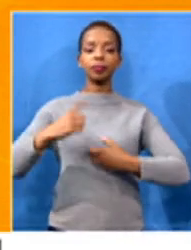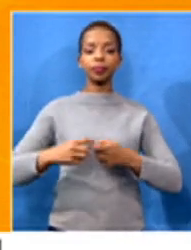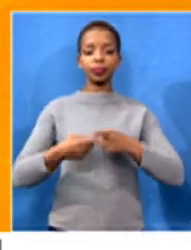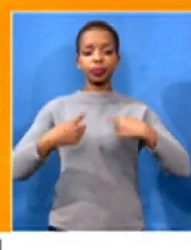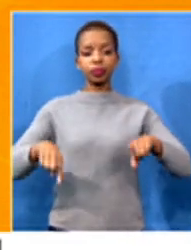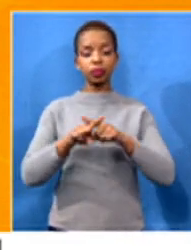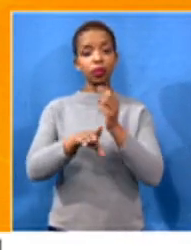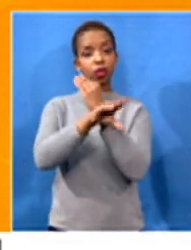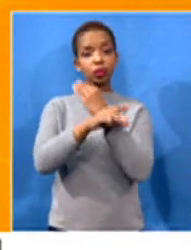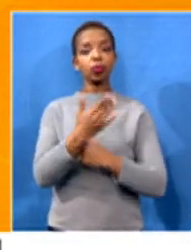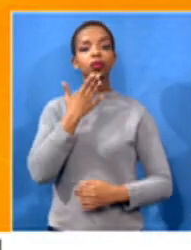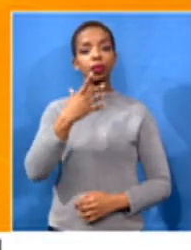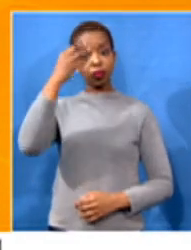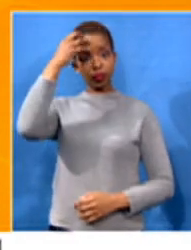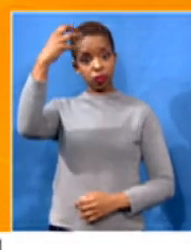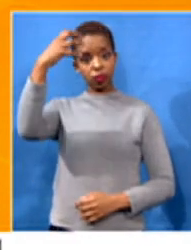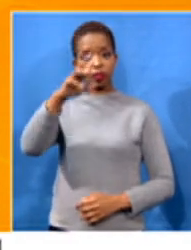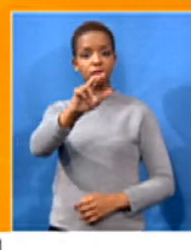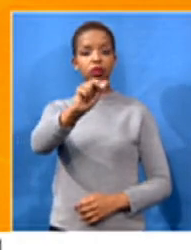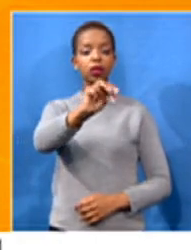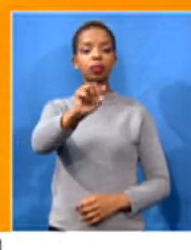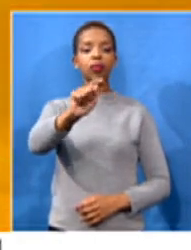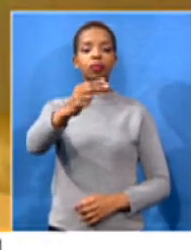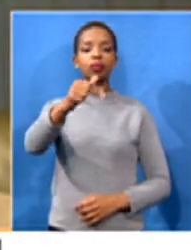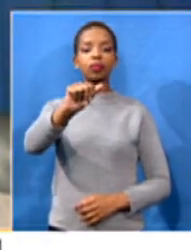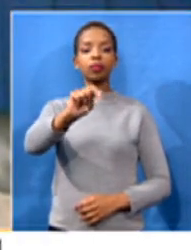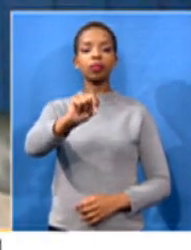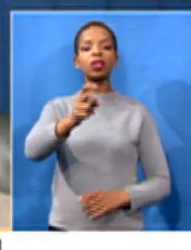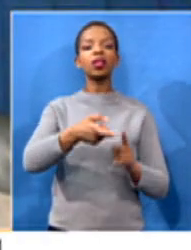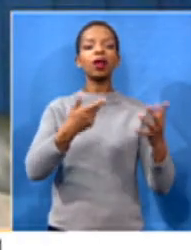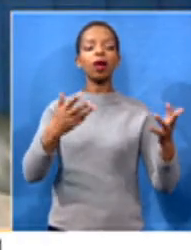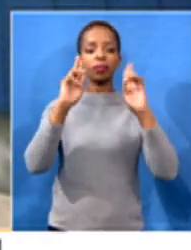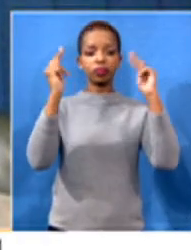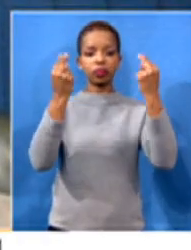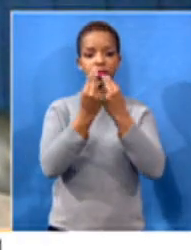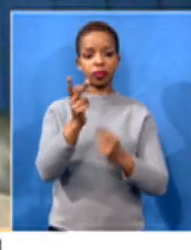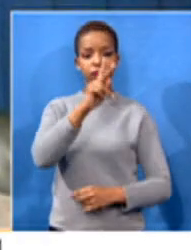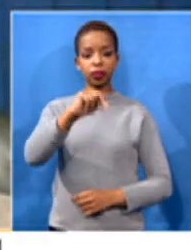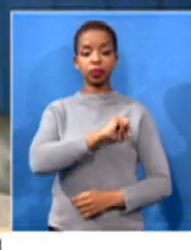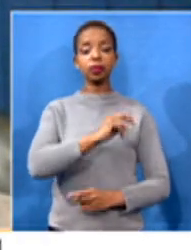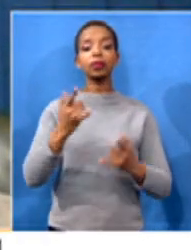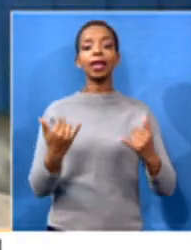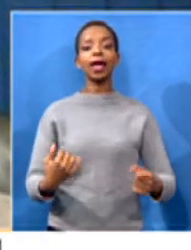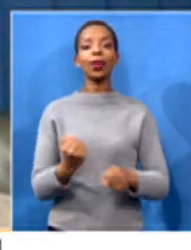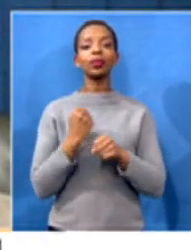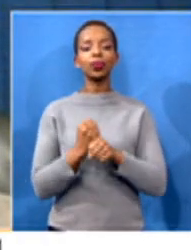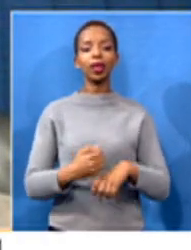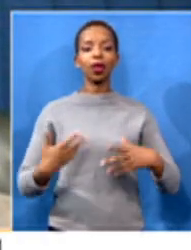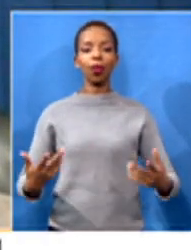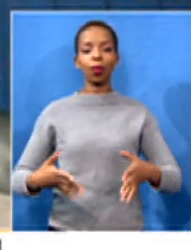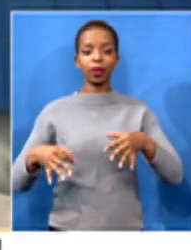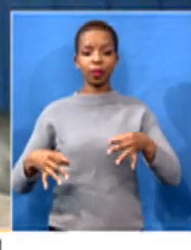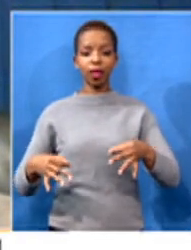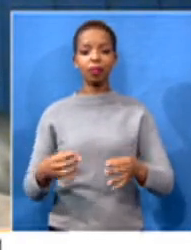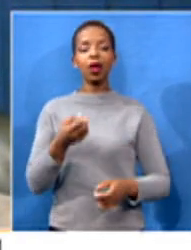are Professor Labby Ramrathan from the University of KwaZulu-Natal, who is currently working on a paper called Moving from Education